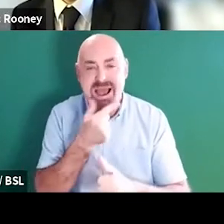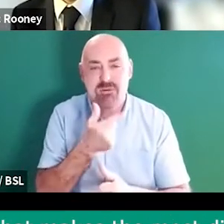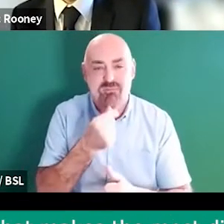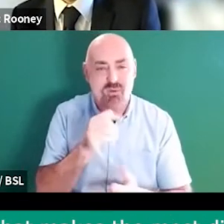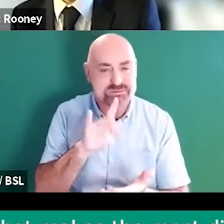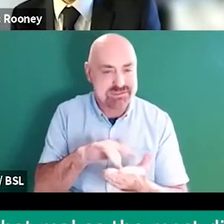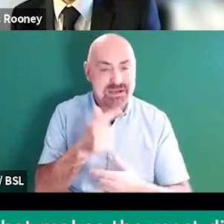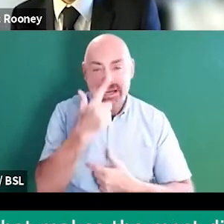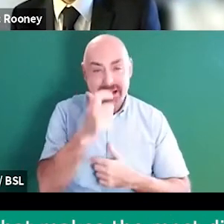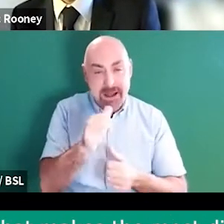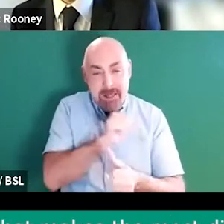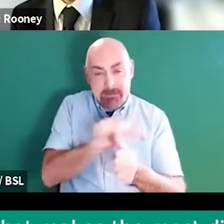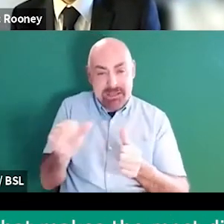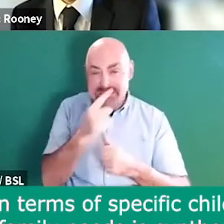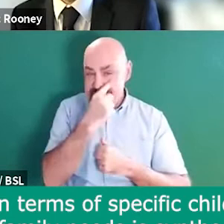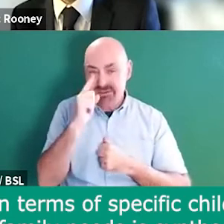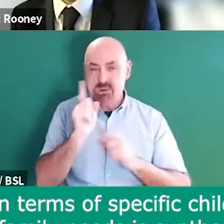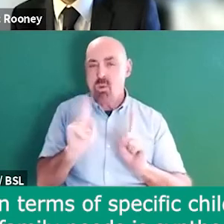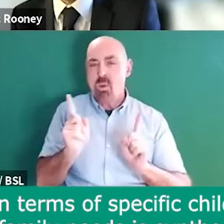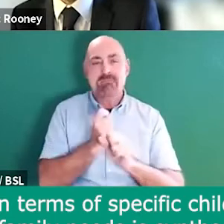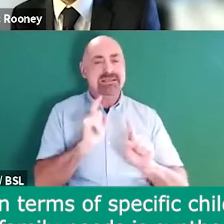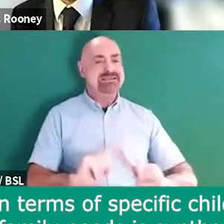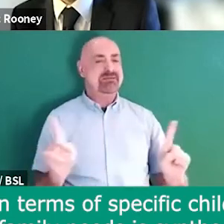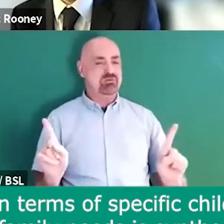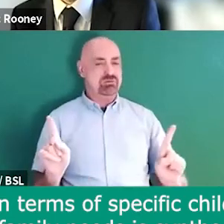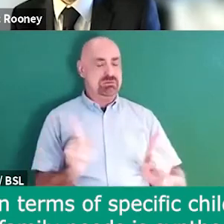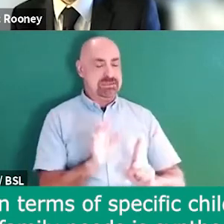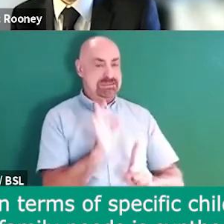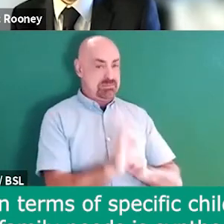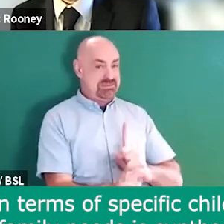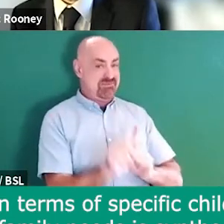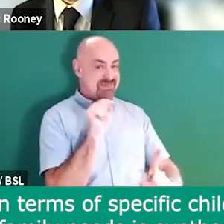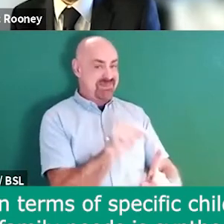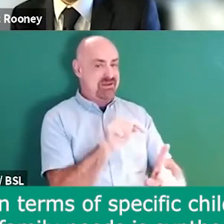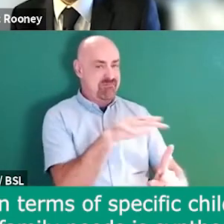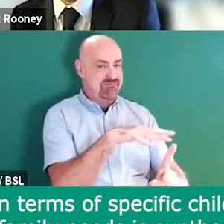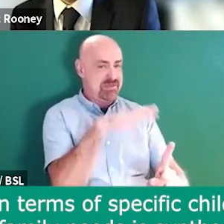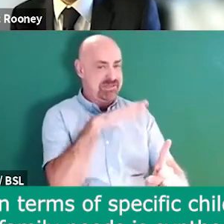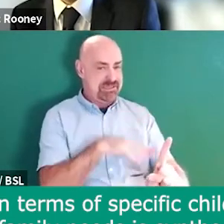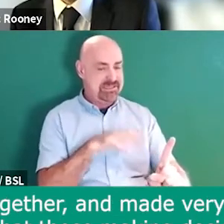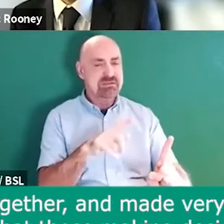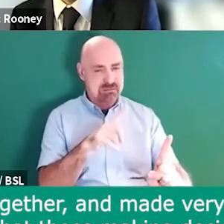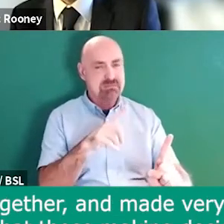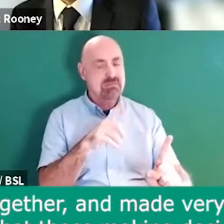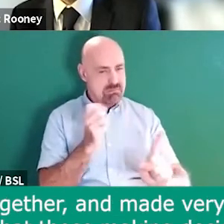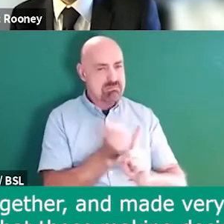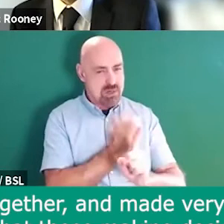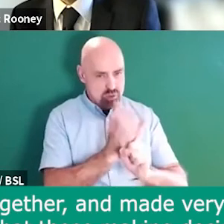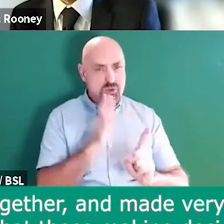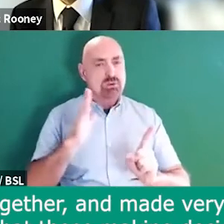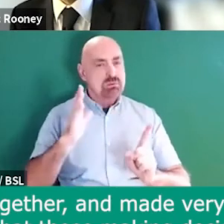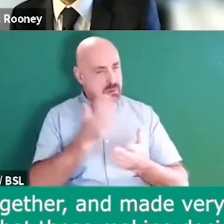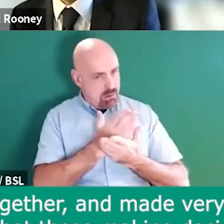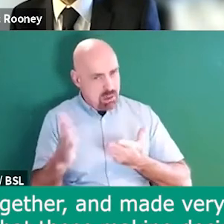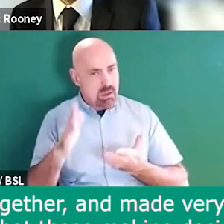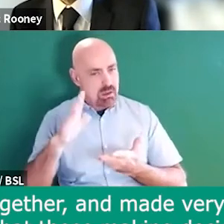evidence about what makes the most difference in terms of specific child and family needs is synthesized, brought together and made